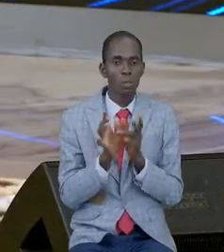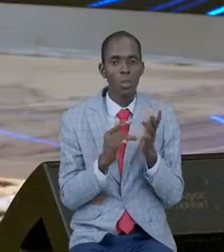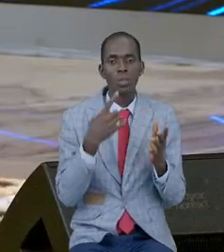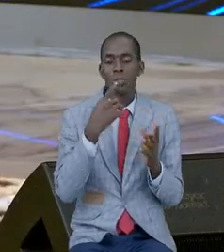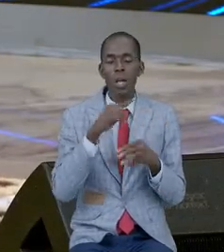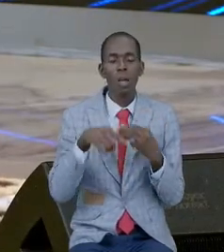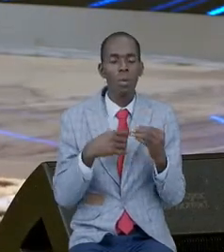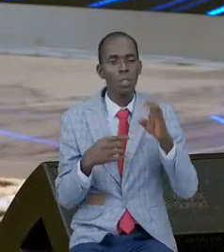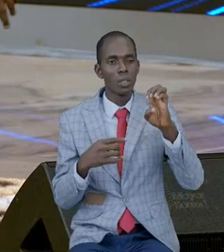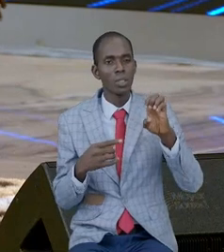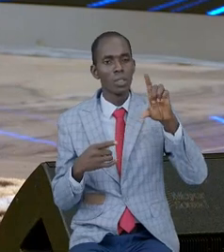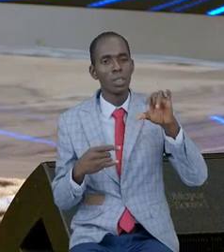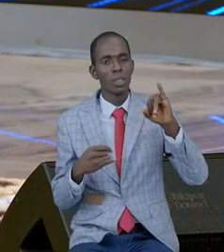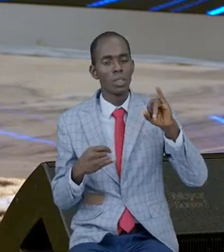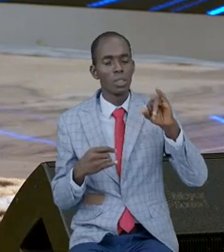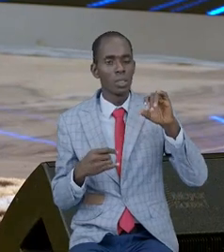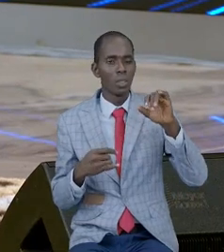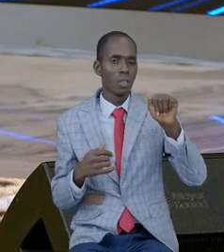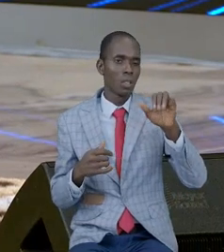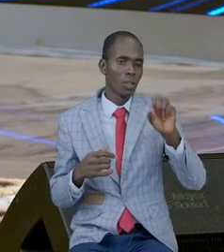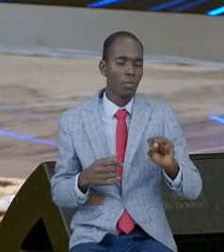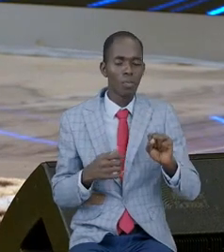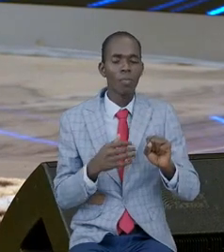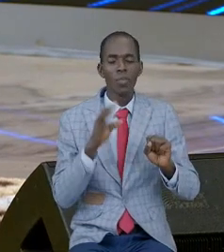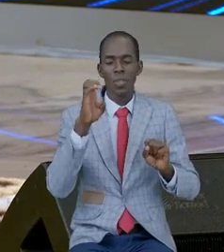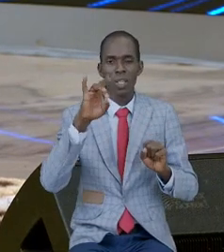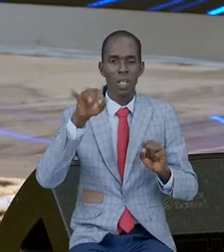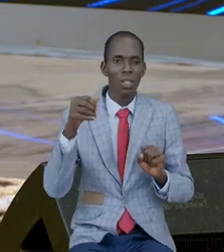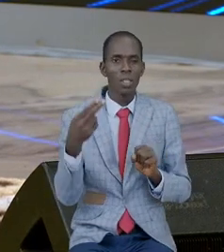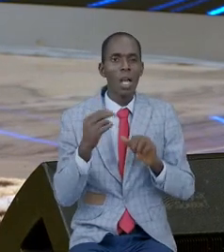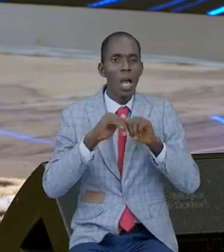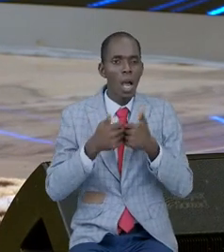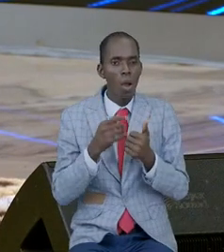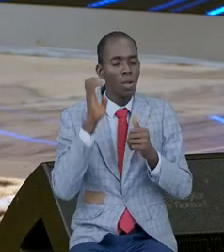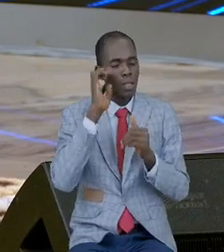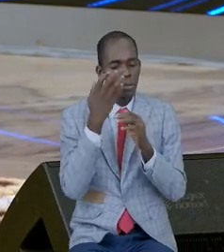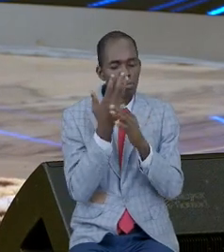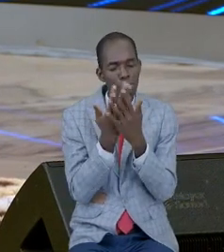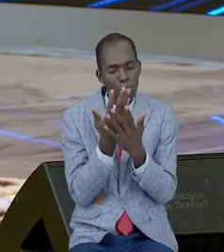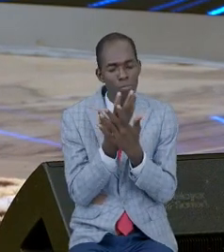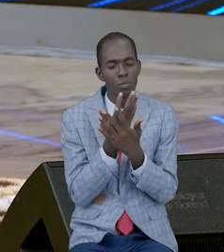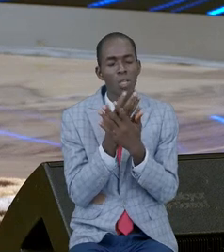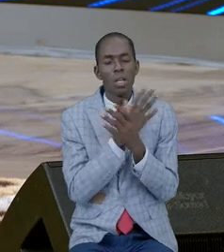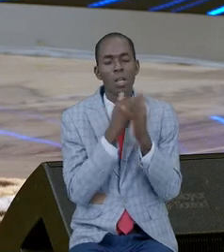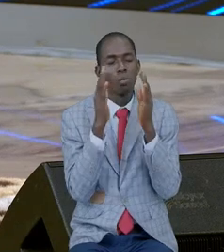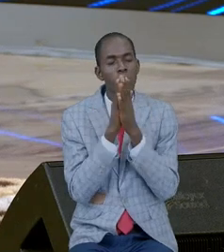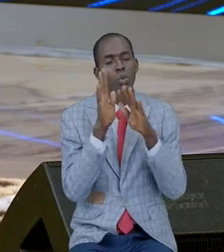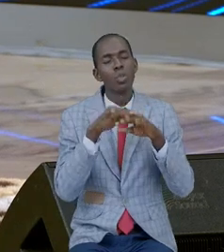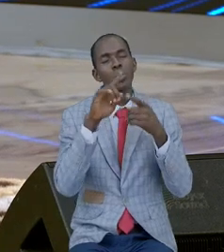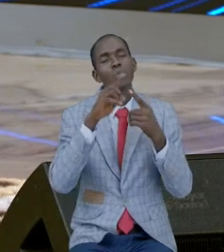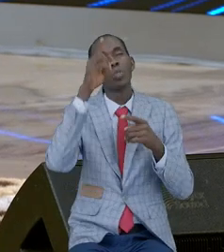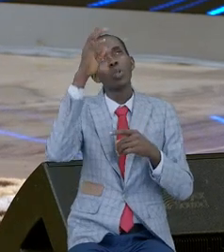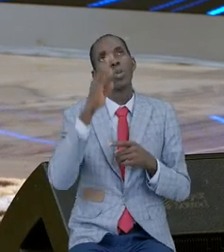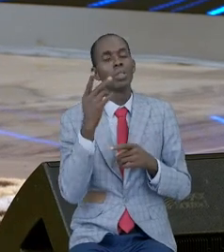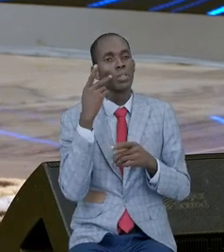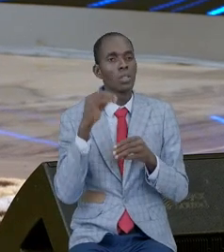elijah how he makes intercession to god against himself saying verse